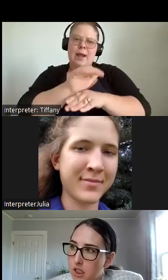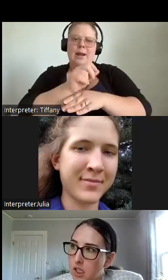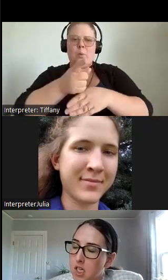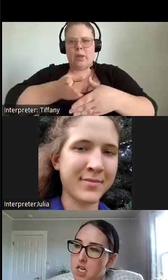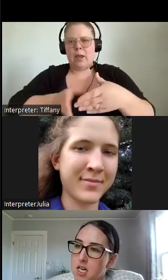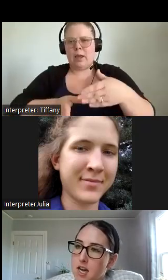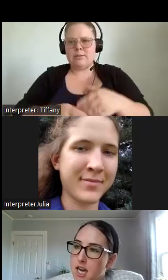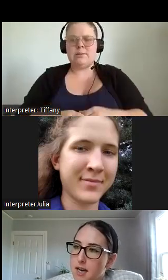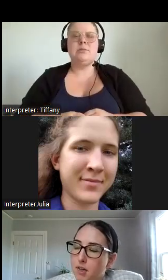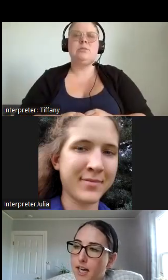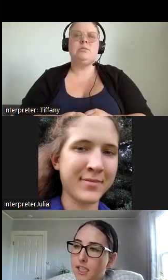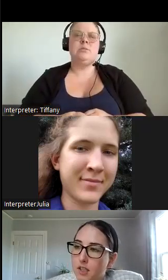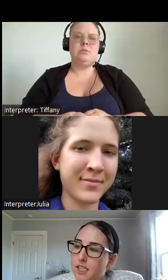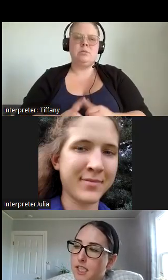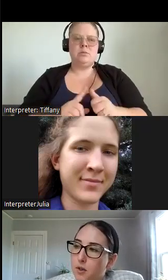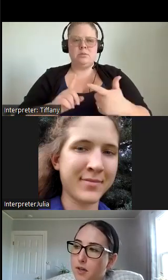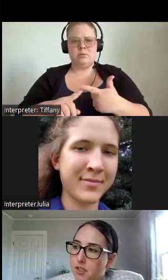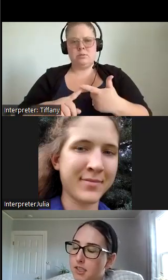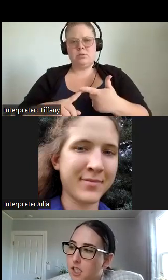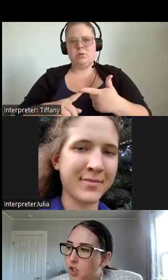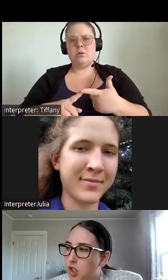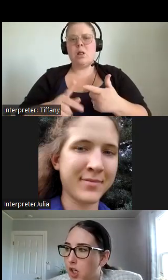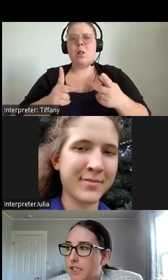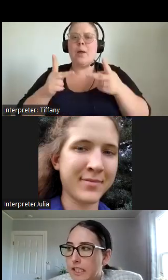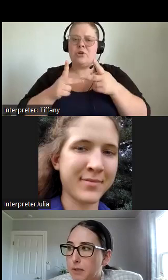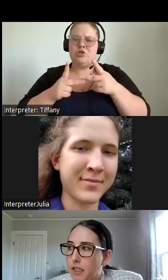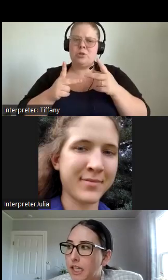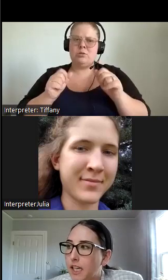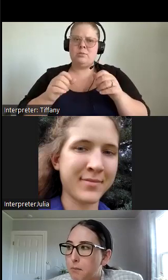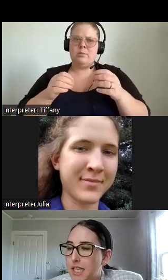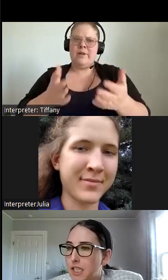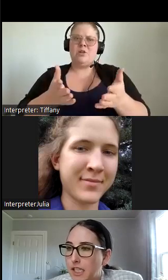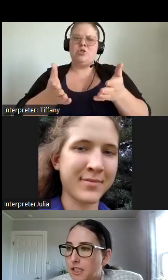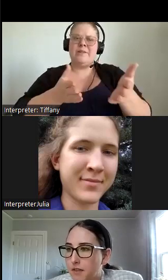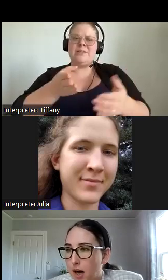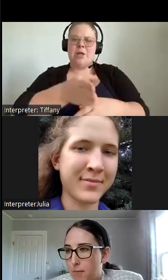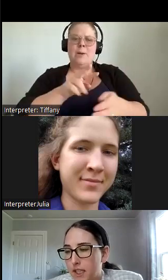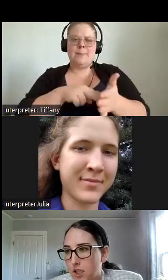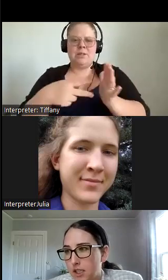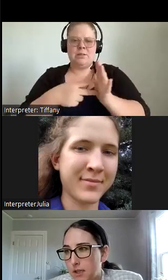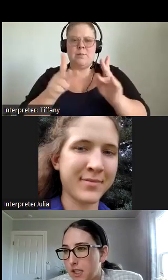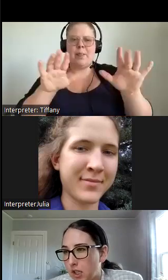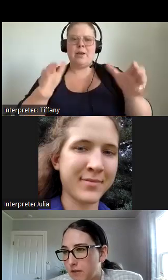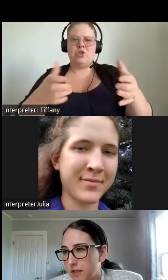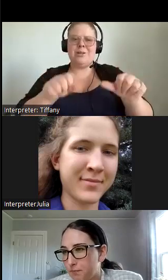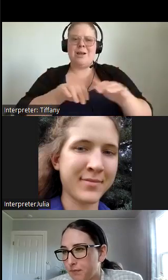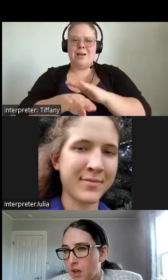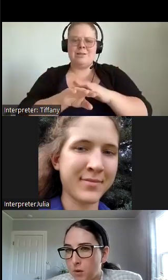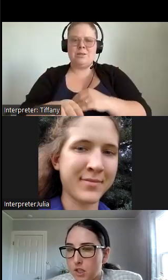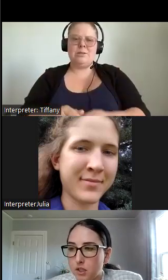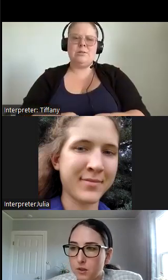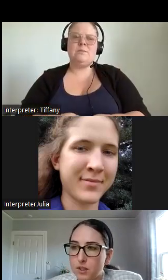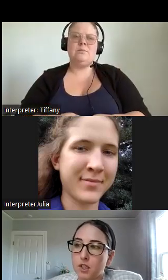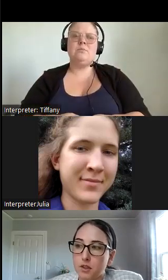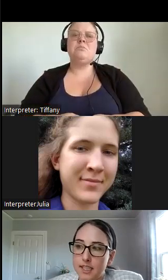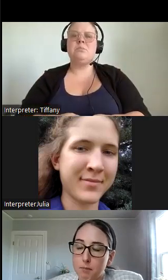hours. Providing services at locations that ensure accessibility and meet the needs of the populations to be served,